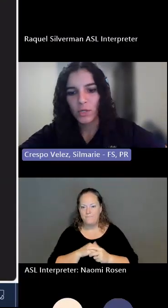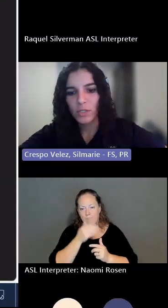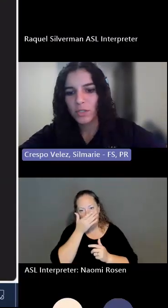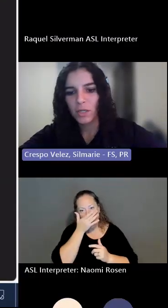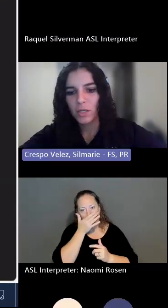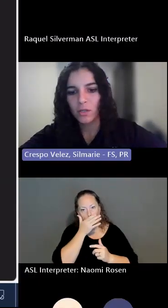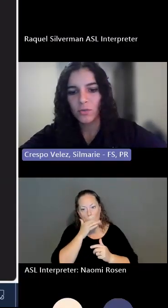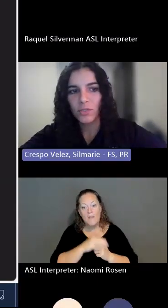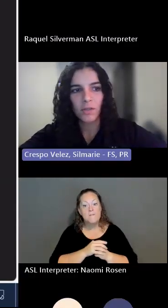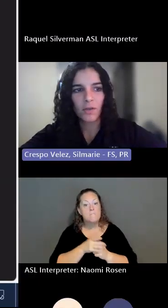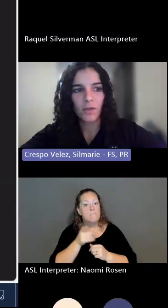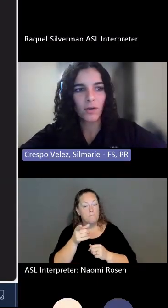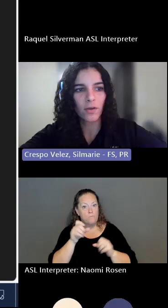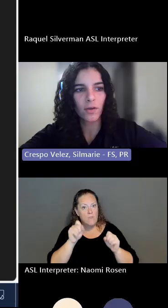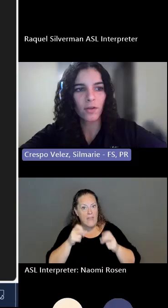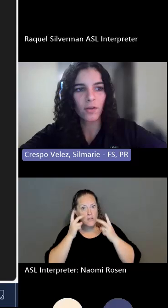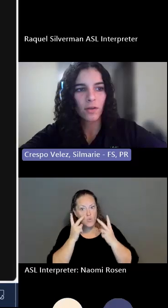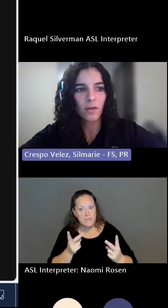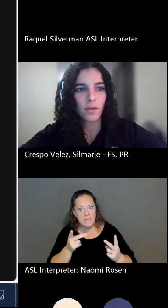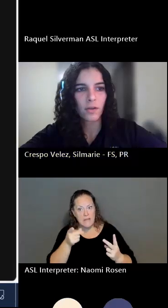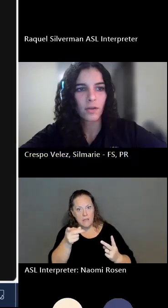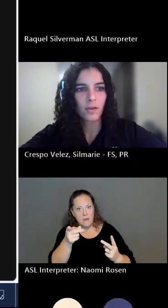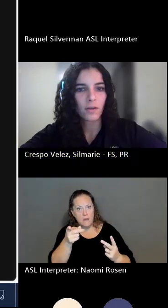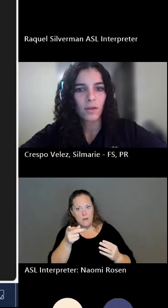Quick question, can you see the